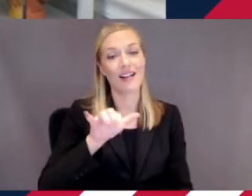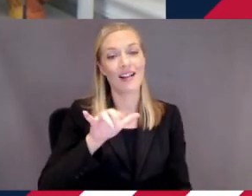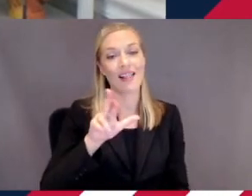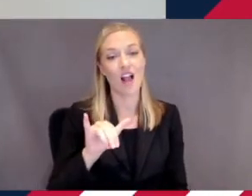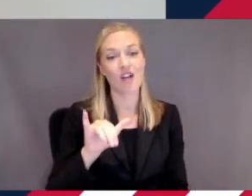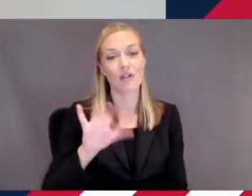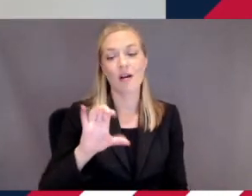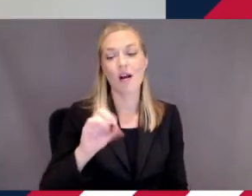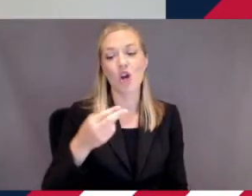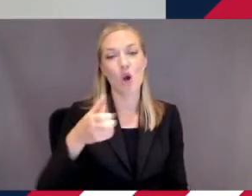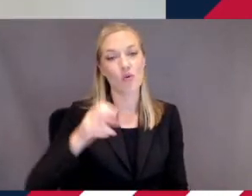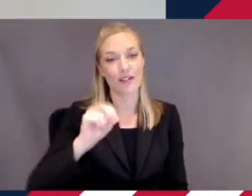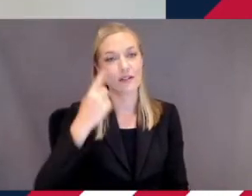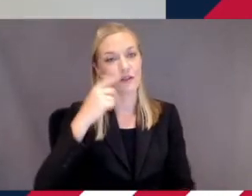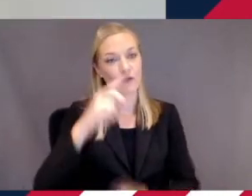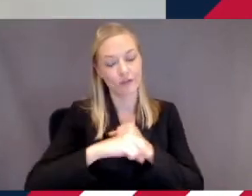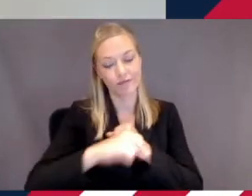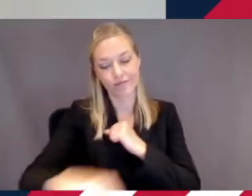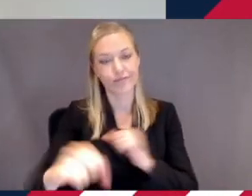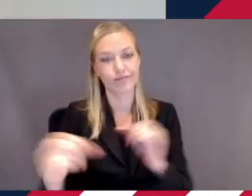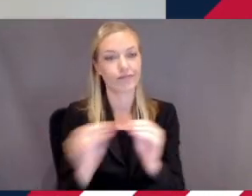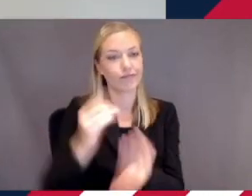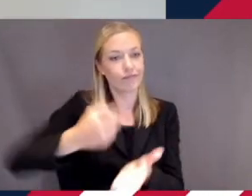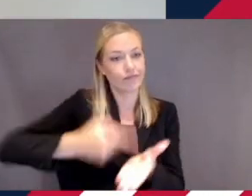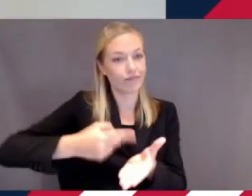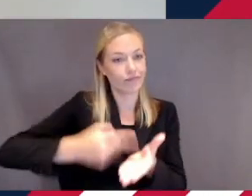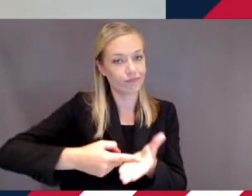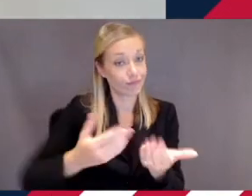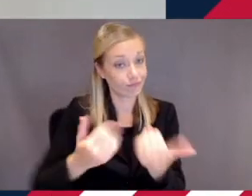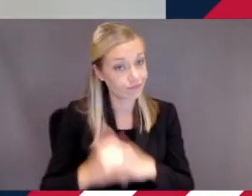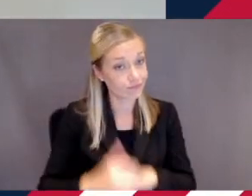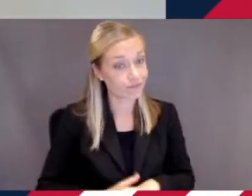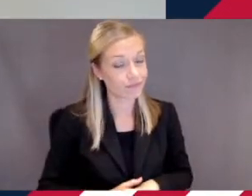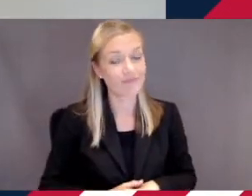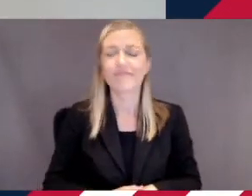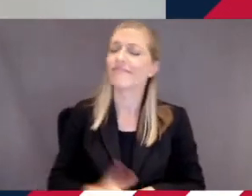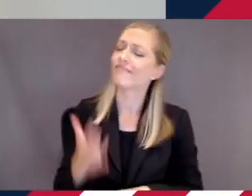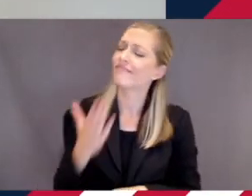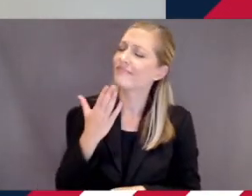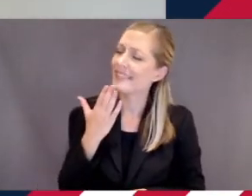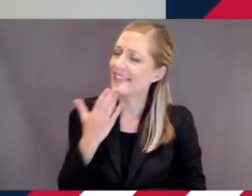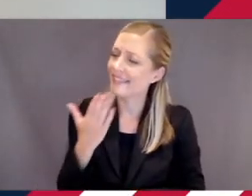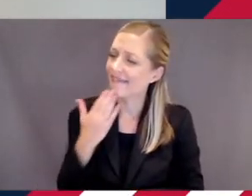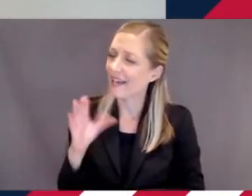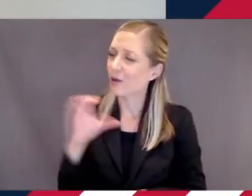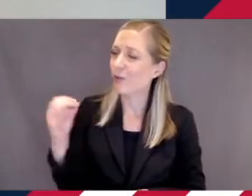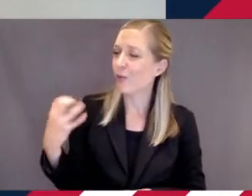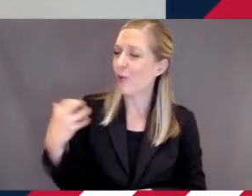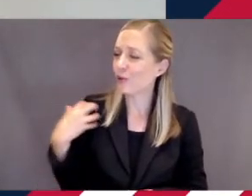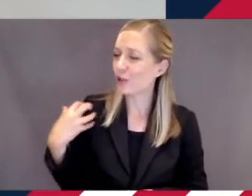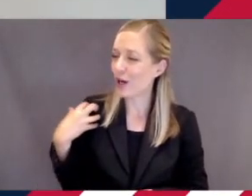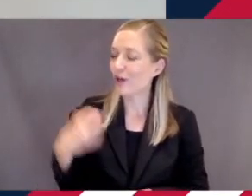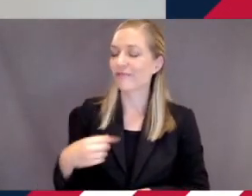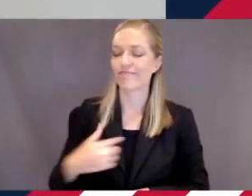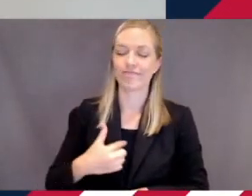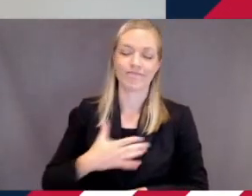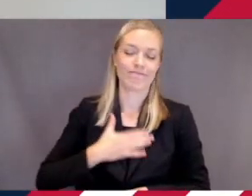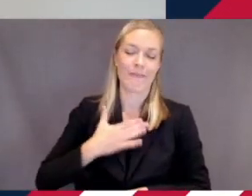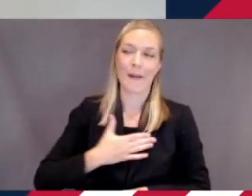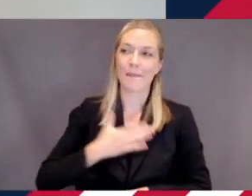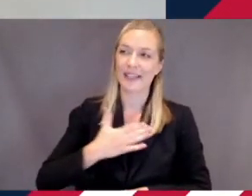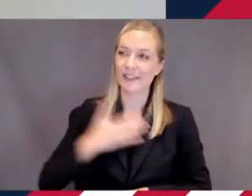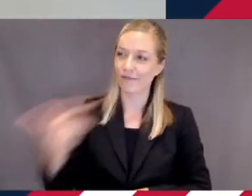Cohen? Thank you, co-chair, and my pleasure to follow my fellow Unity Reform Commission